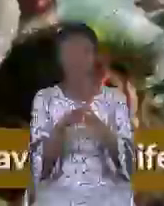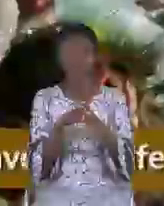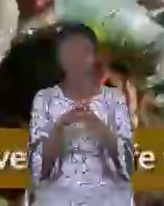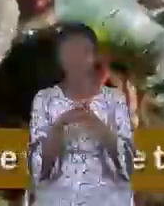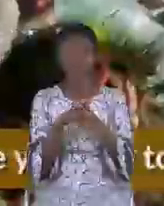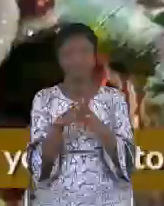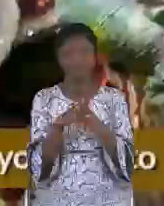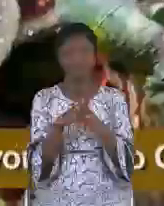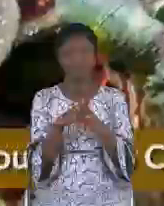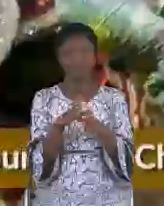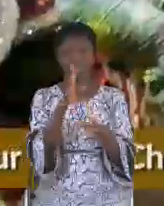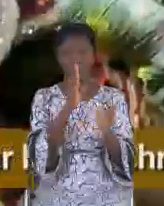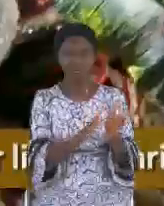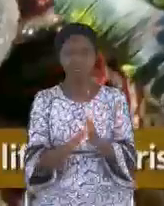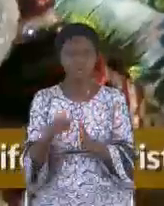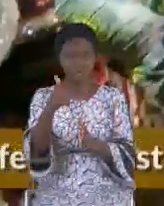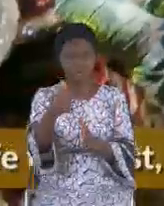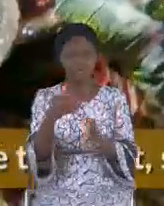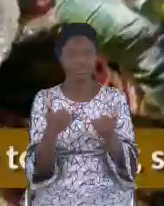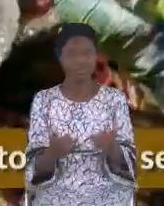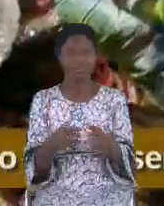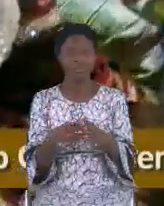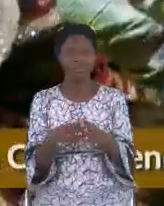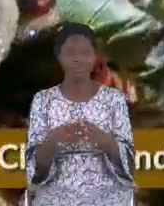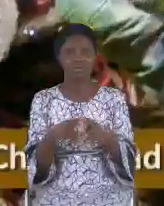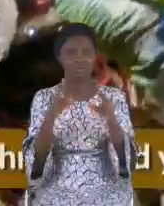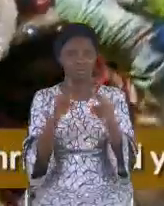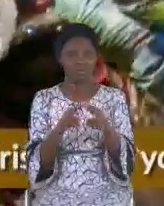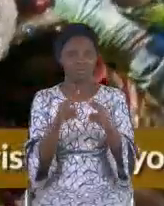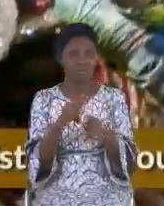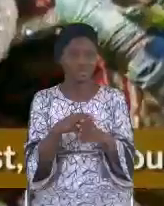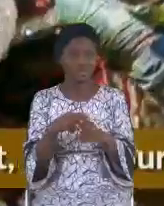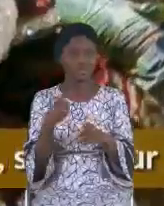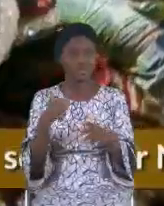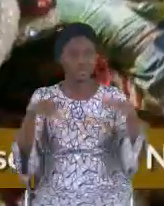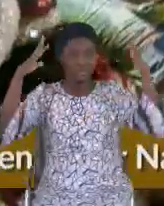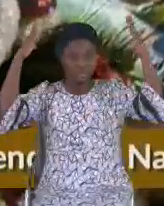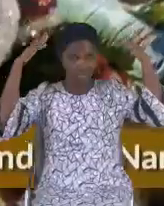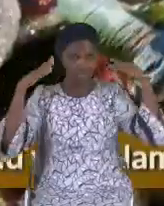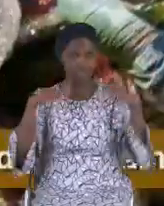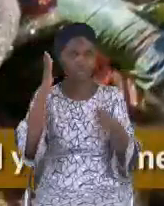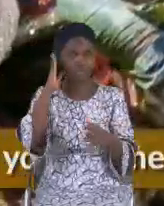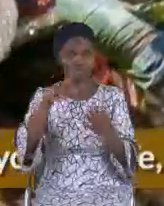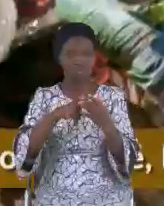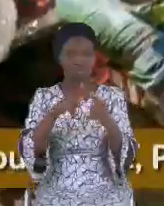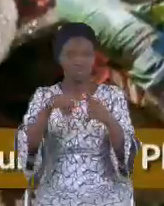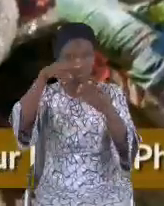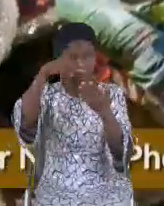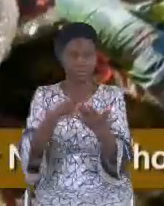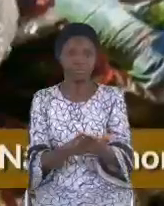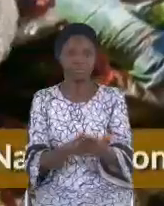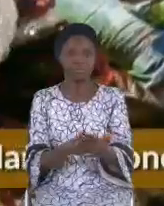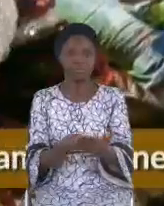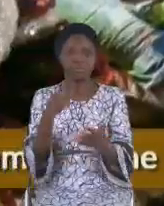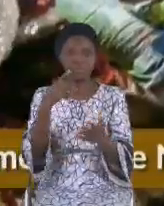Be preparing yourself now. Very soon, the rain will begin to fall. very soon you will